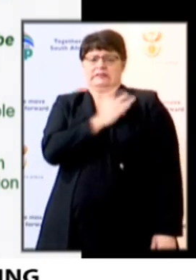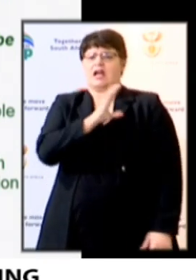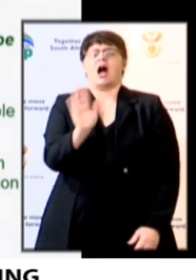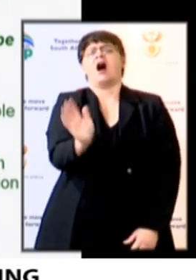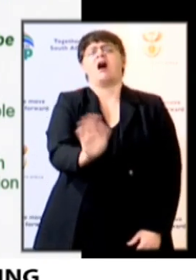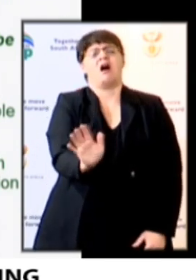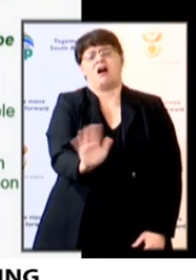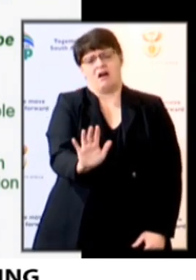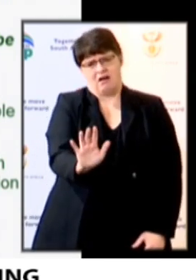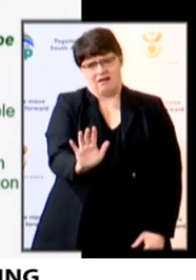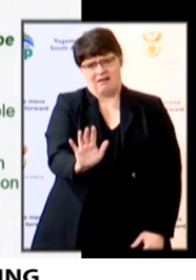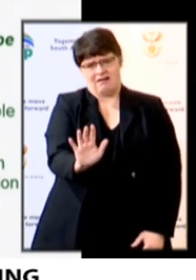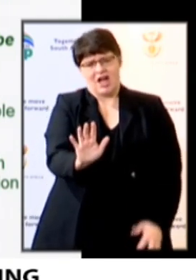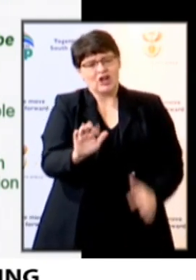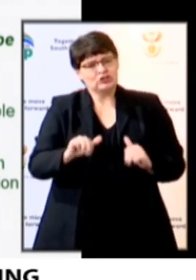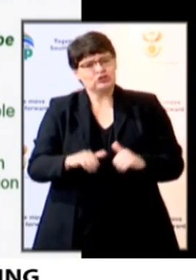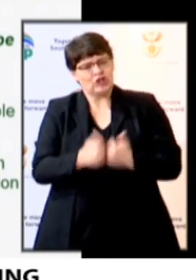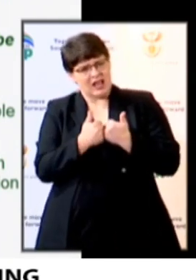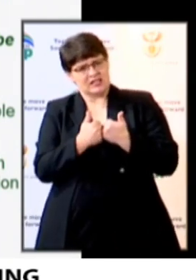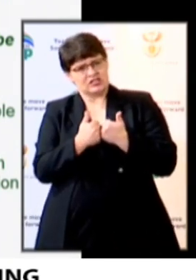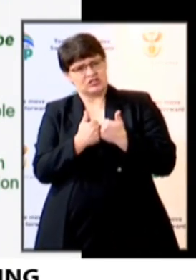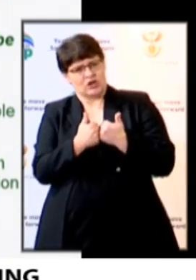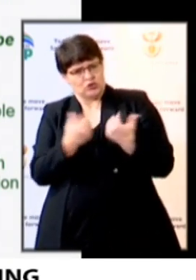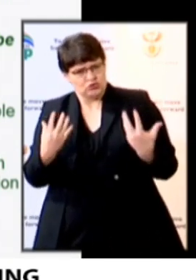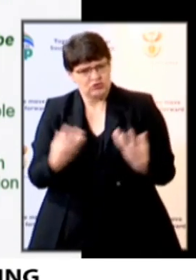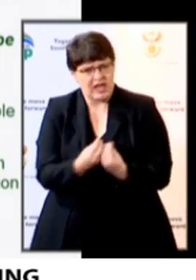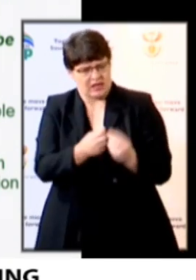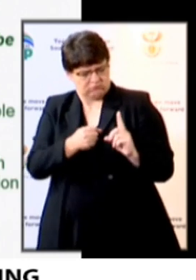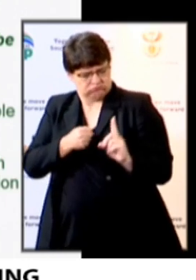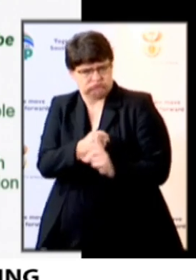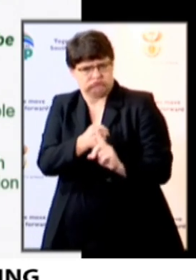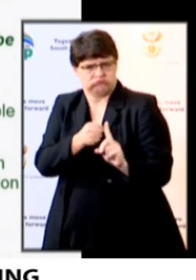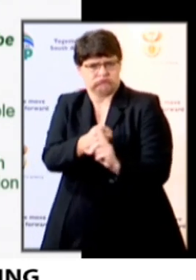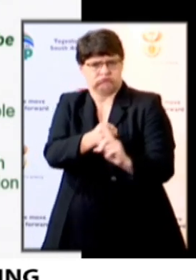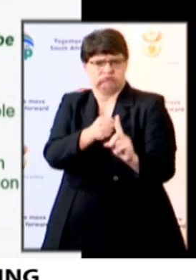And we must meet this challenge collectively.